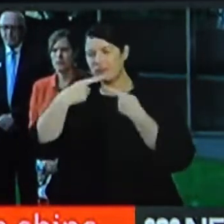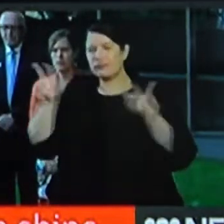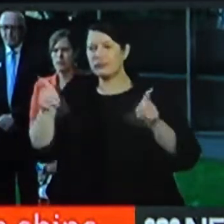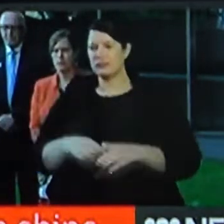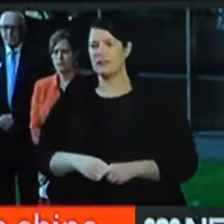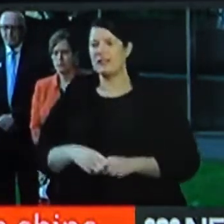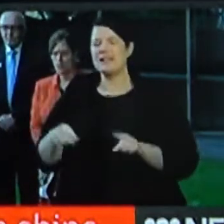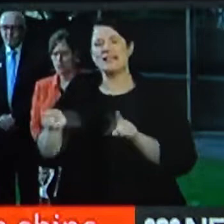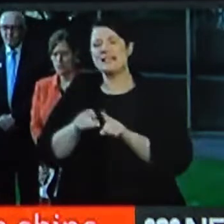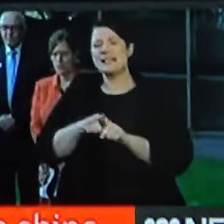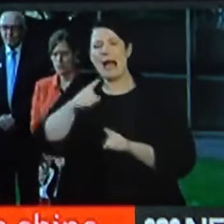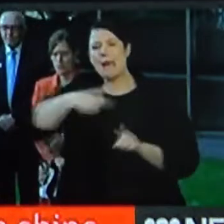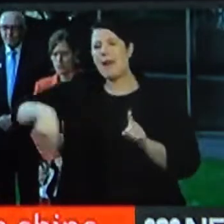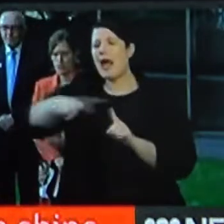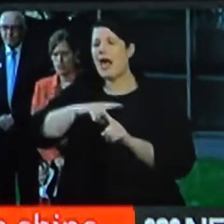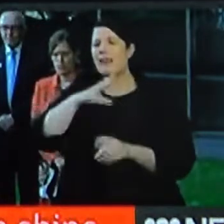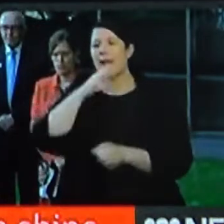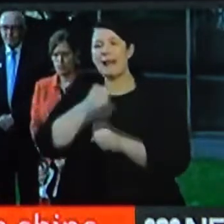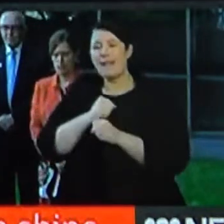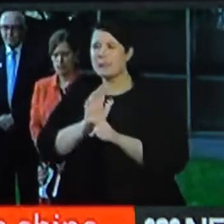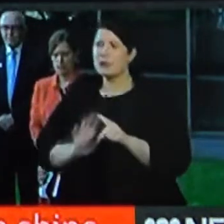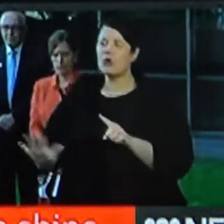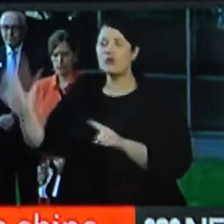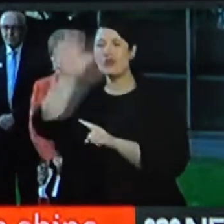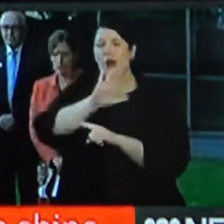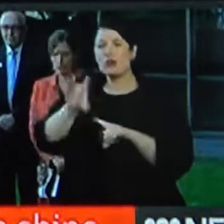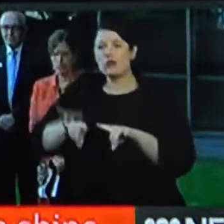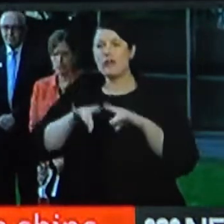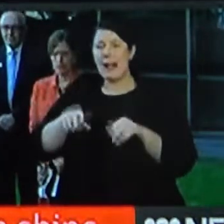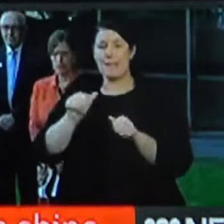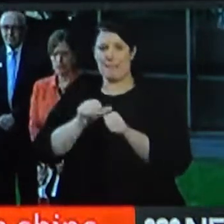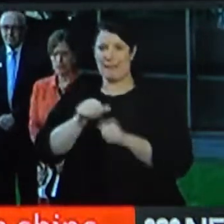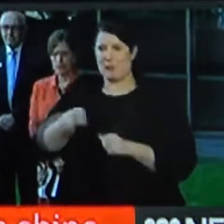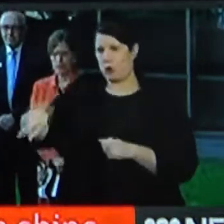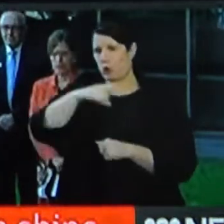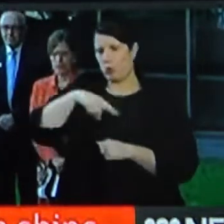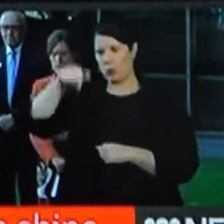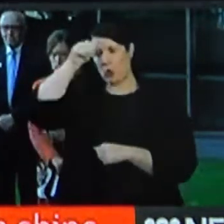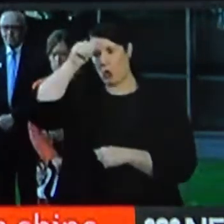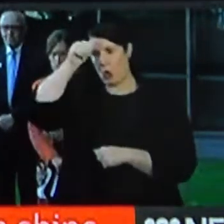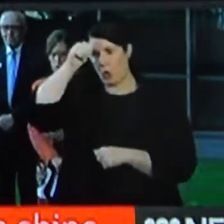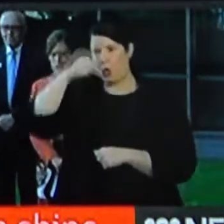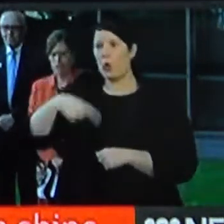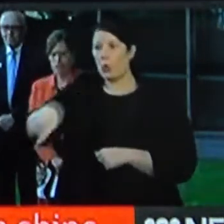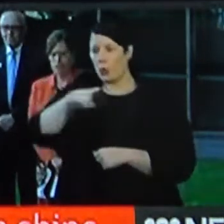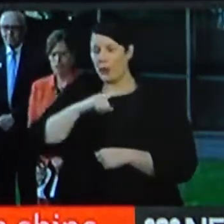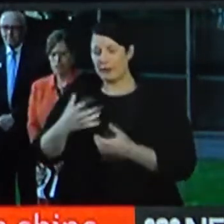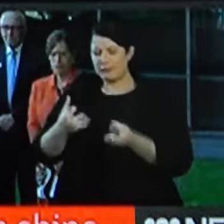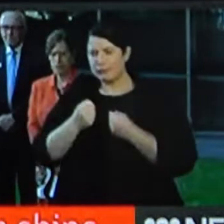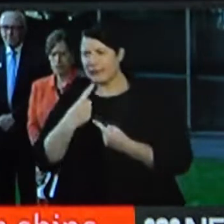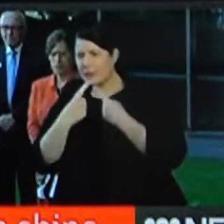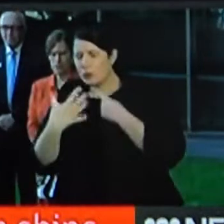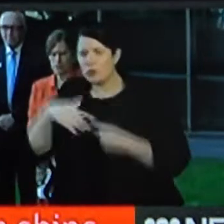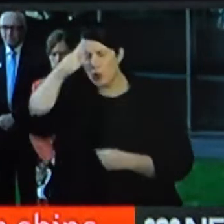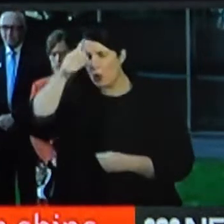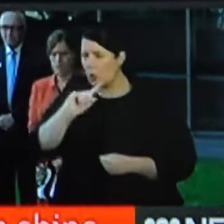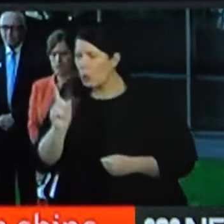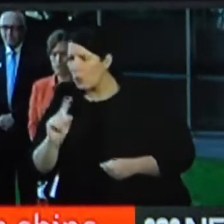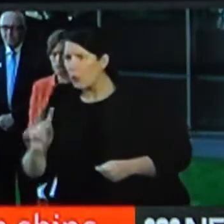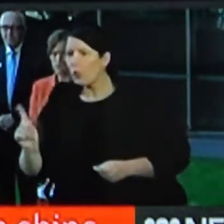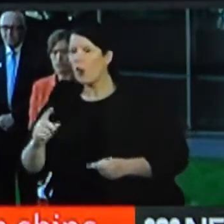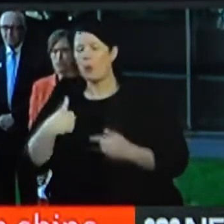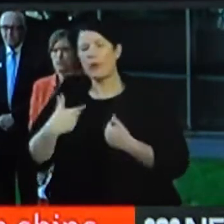many other governments around Australia do, that it's better for the public to have the information. All of us can handle the information, all of us want to know what's going